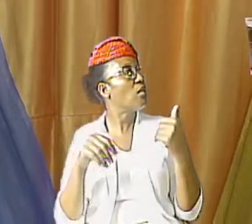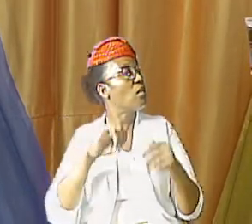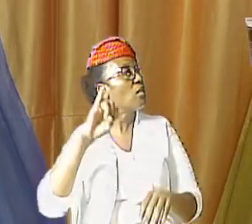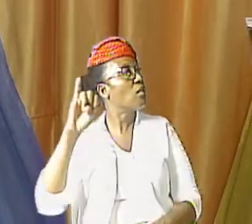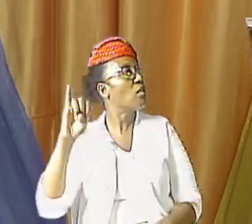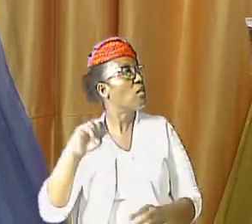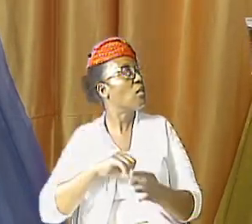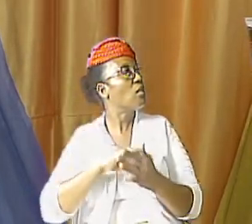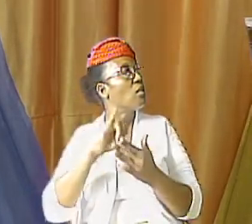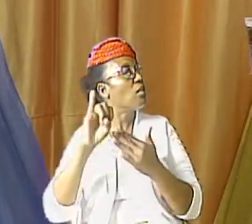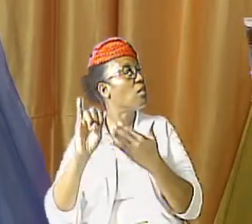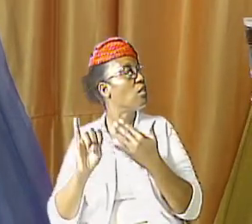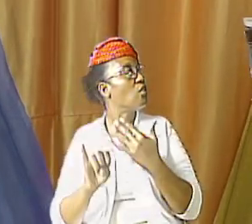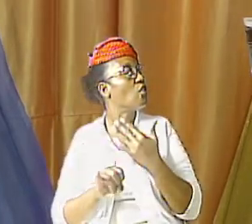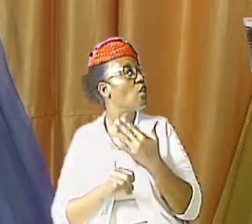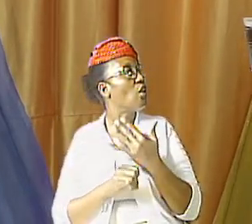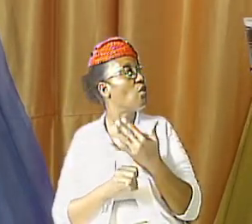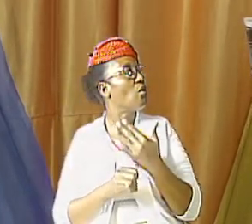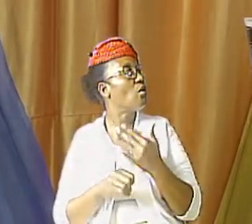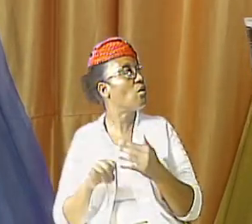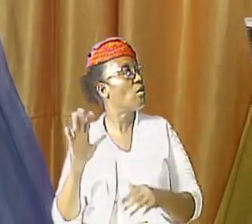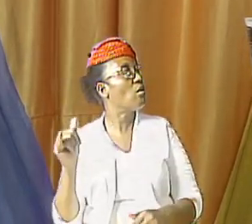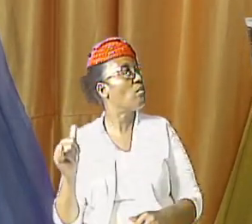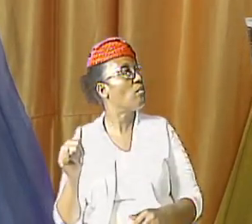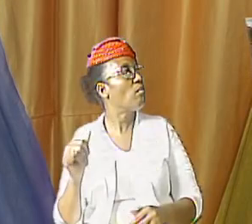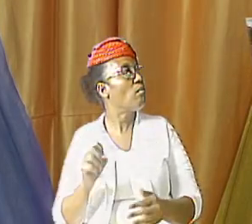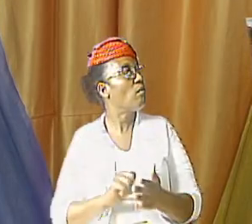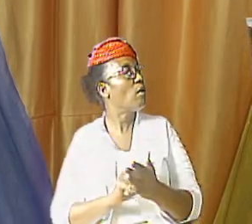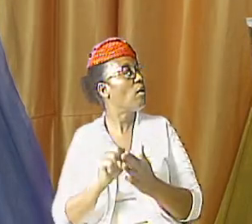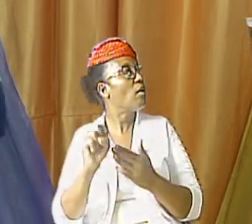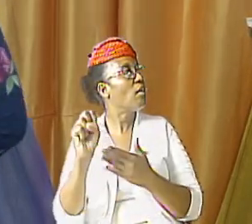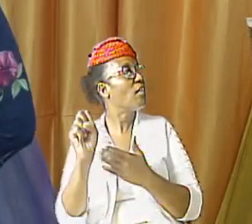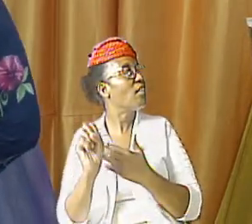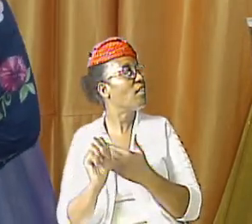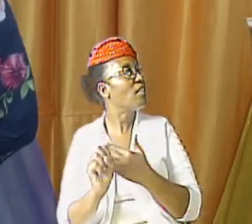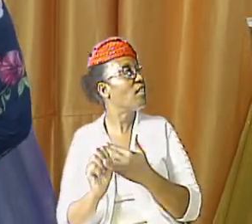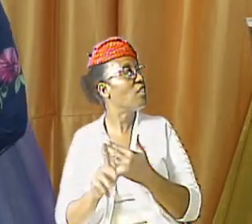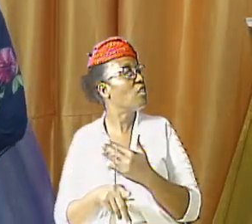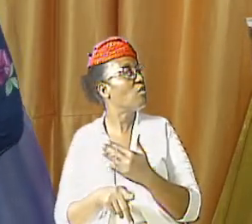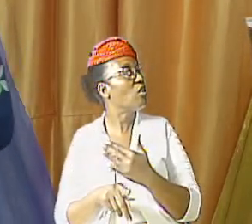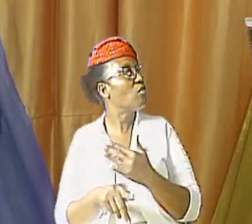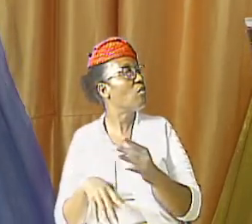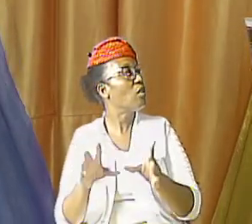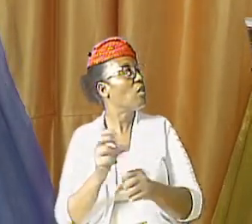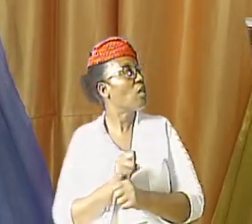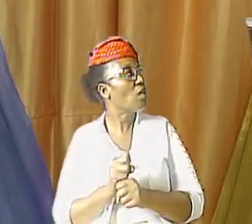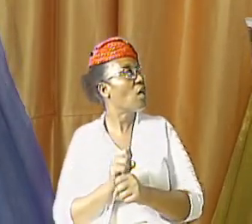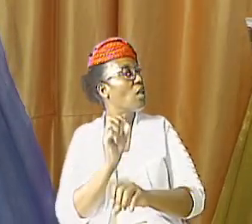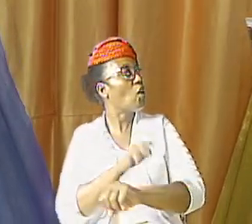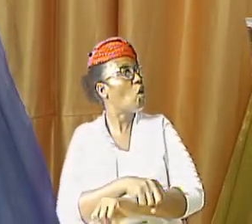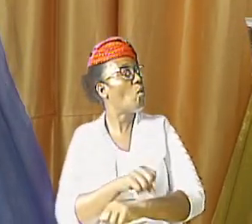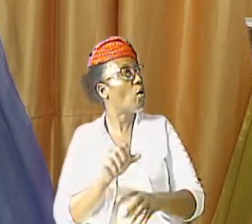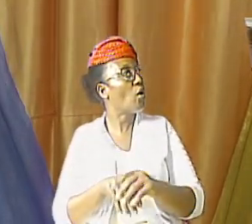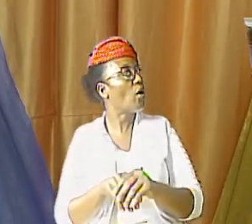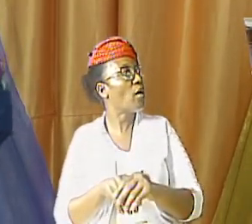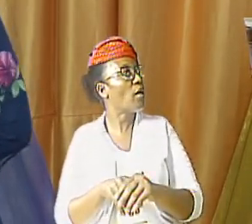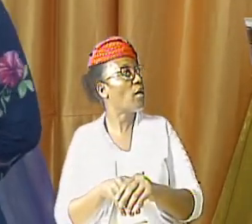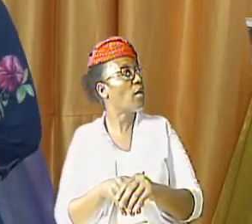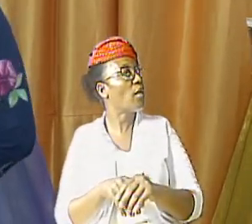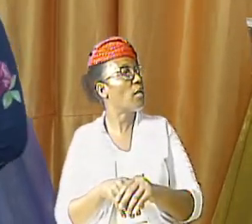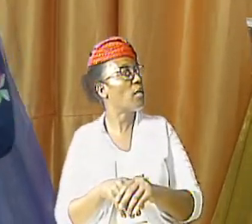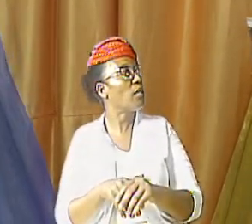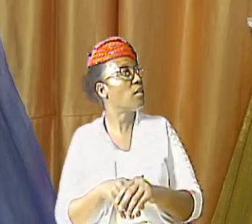January. And by this September, she got a job in Kingston. And in November, she called